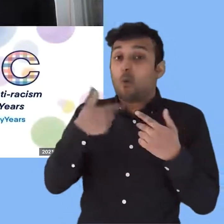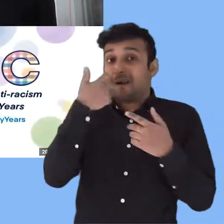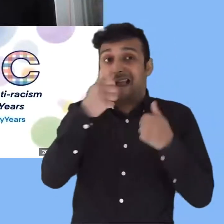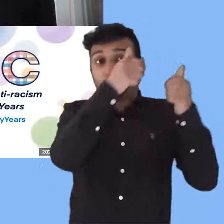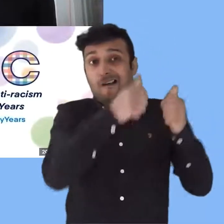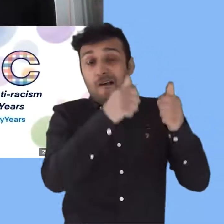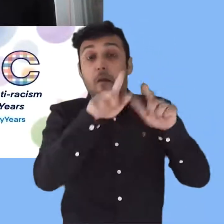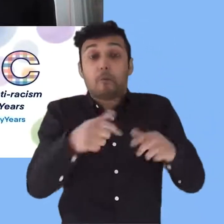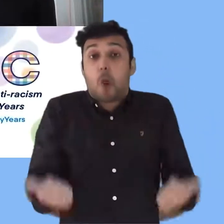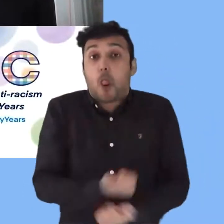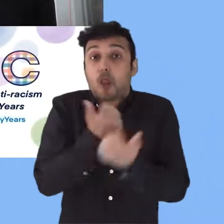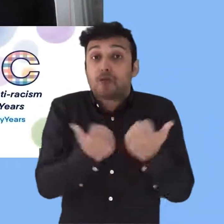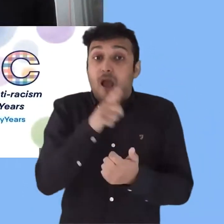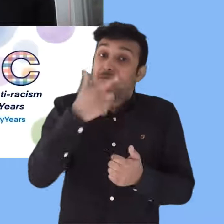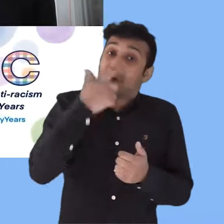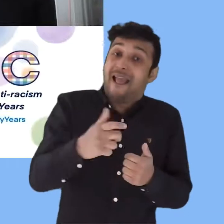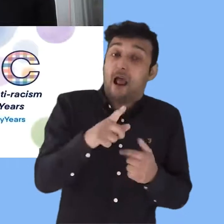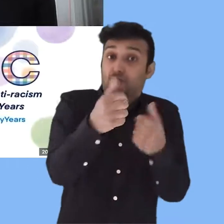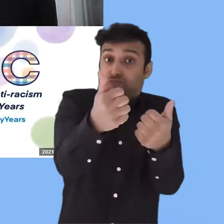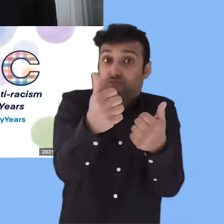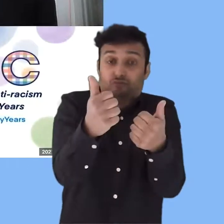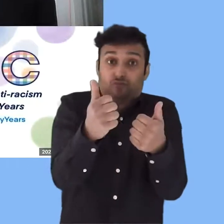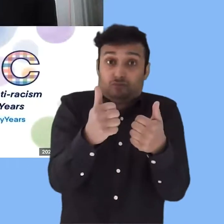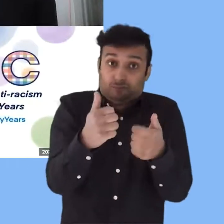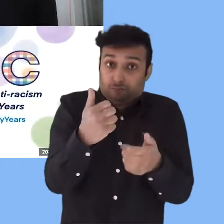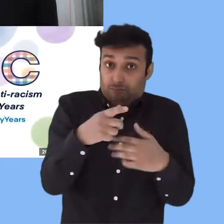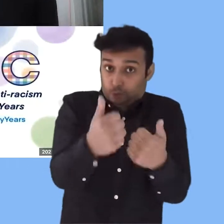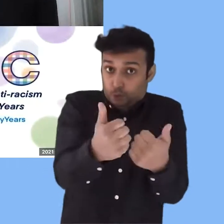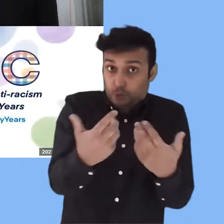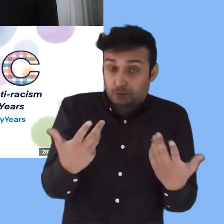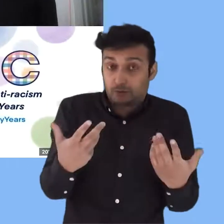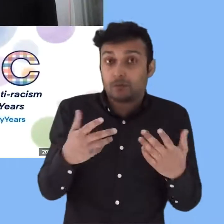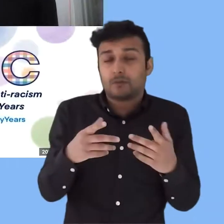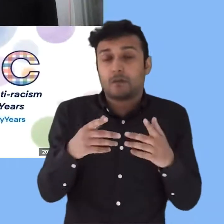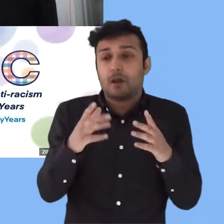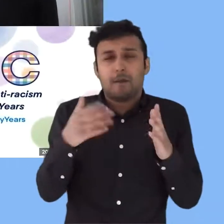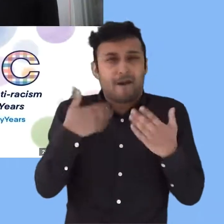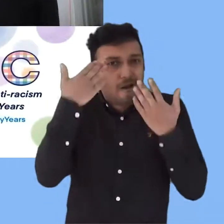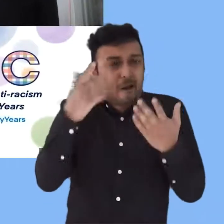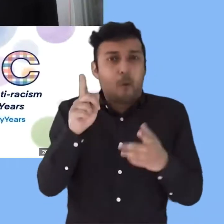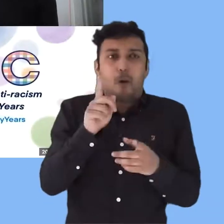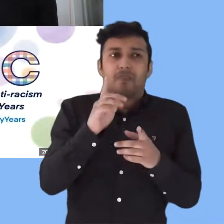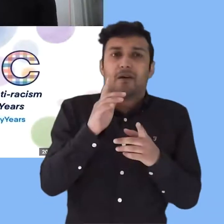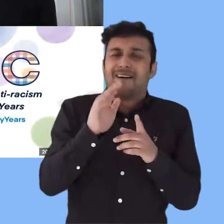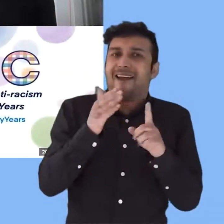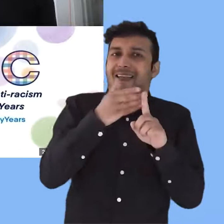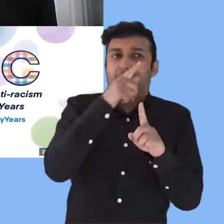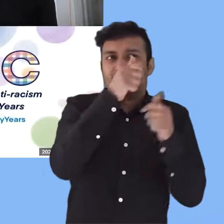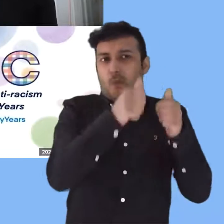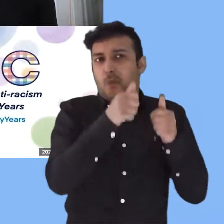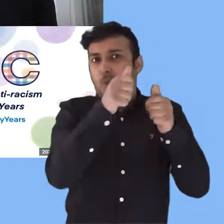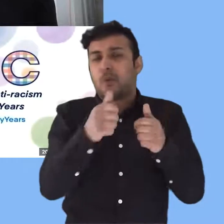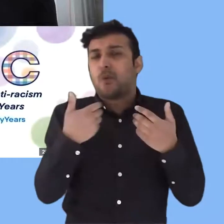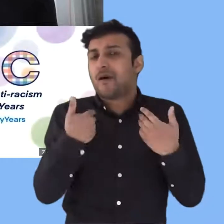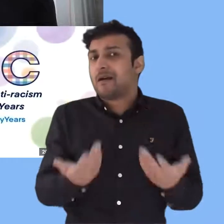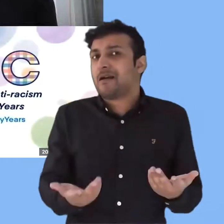I think, is that what they're asking, do you think, about signs for parents? I think either way, you've answered in all kinds of